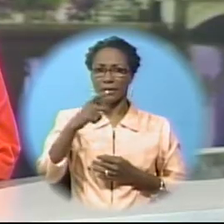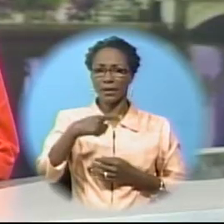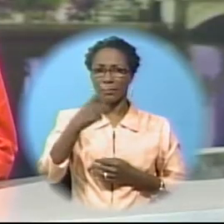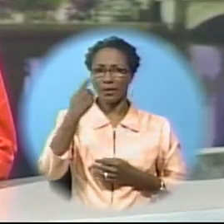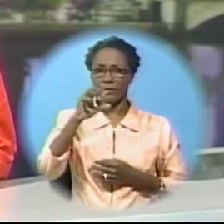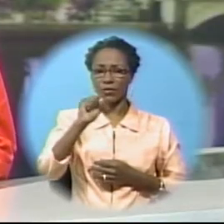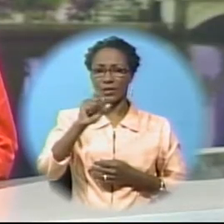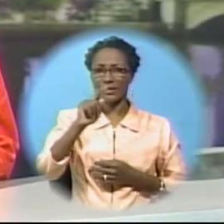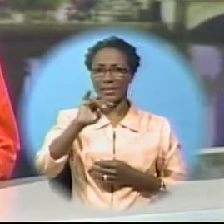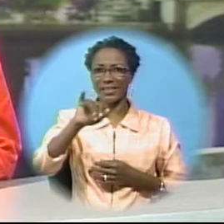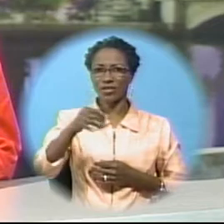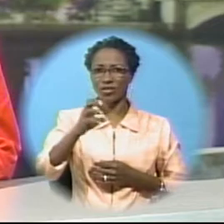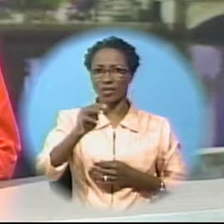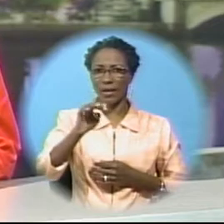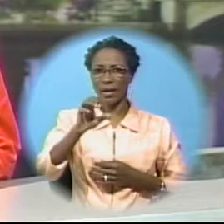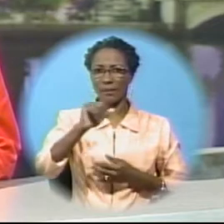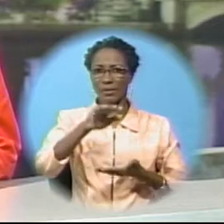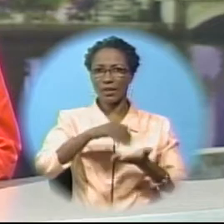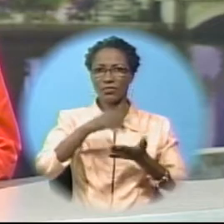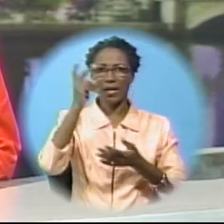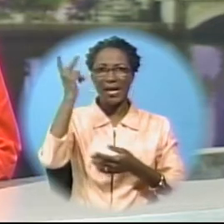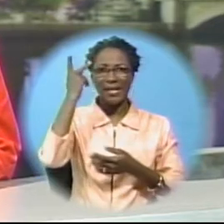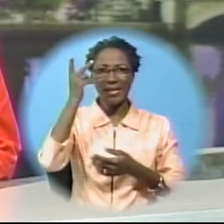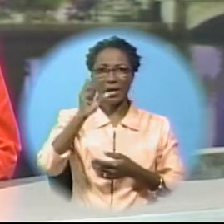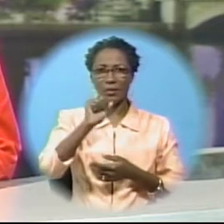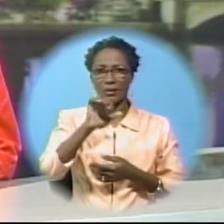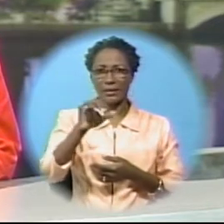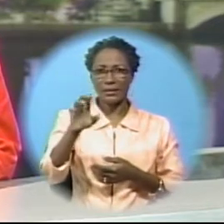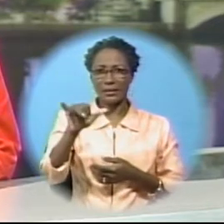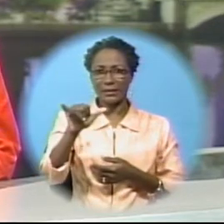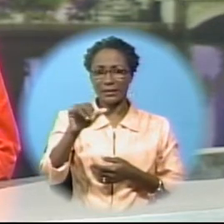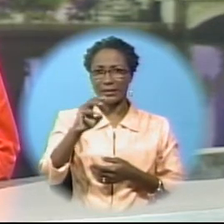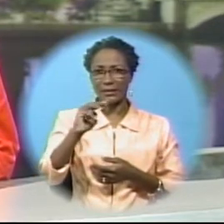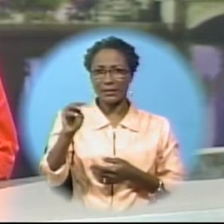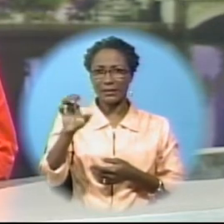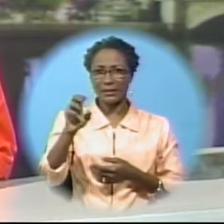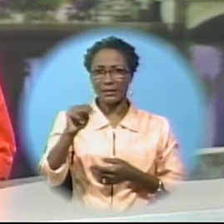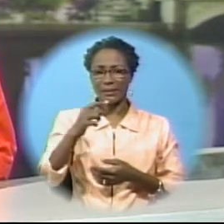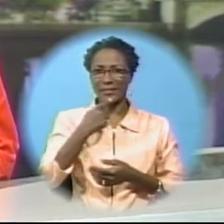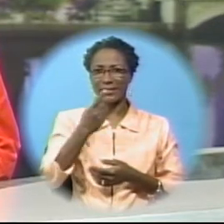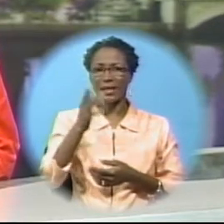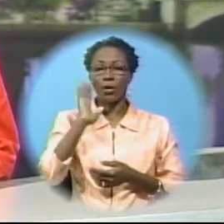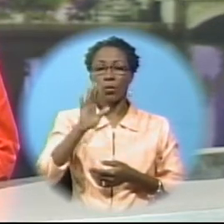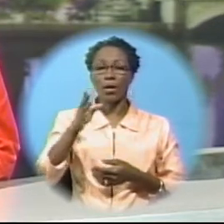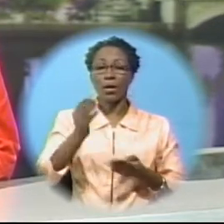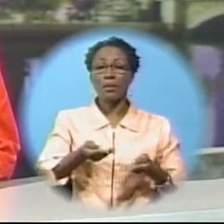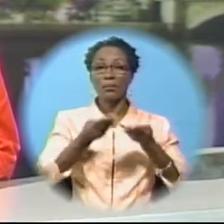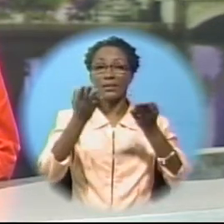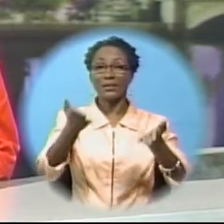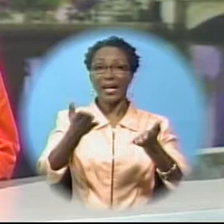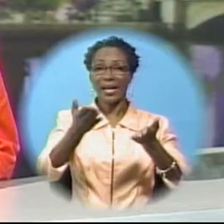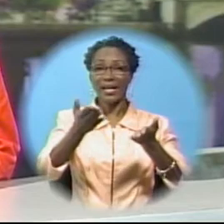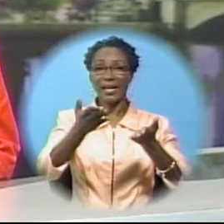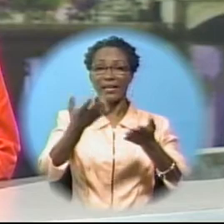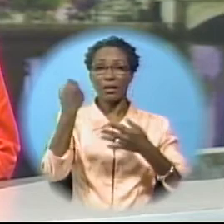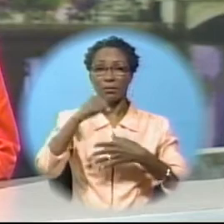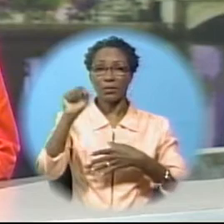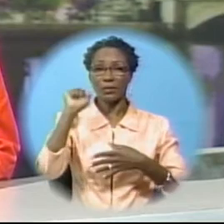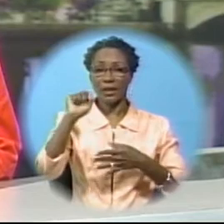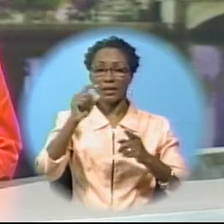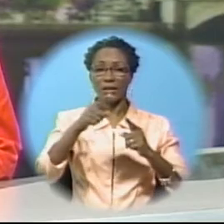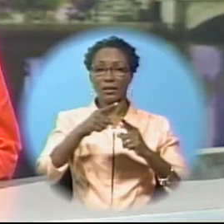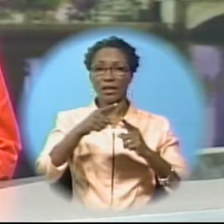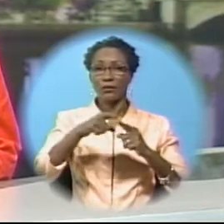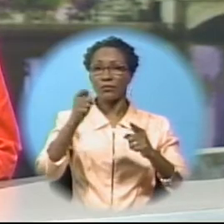MP for St. James Central, Kerry Simmons, intends to present to the Minister of Transport and Works a petition signed by residents of